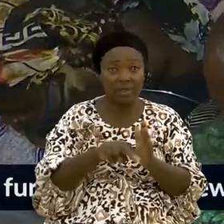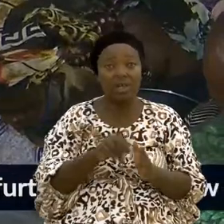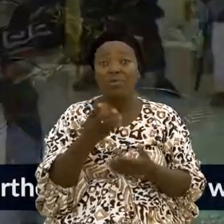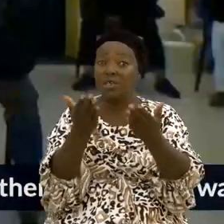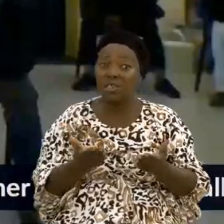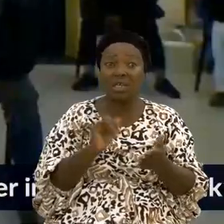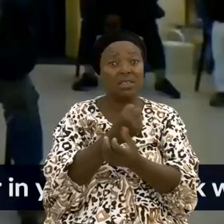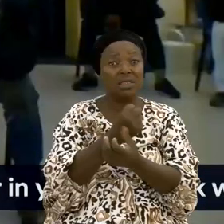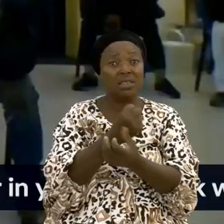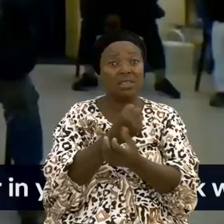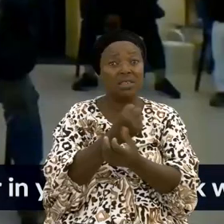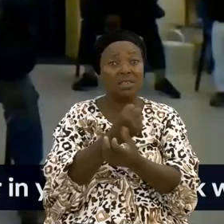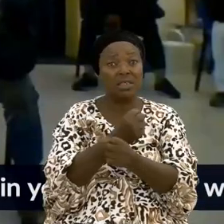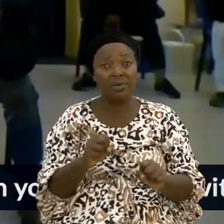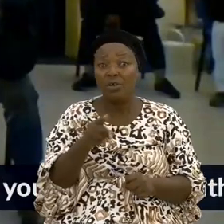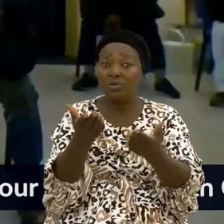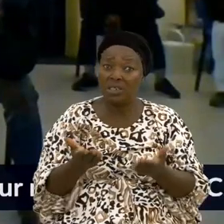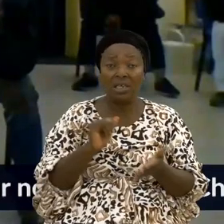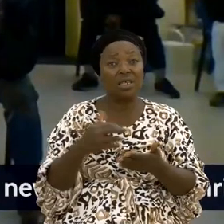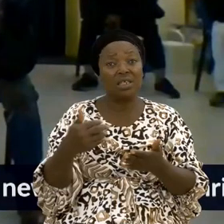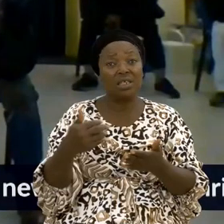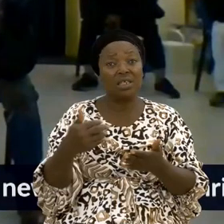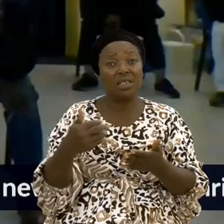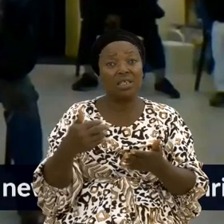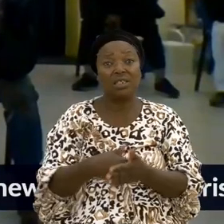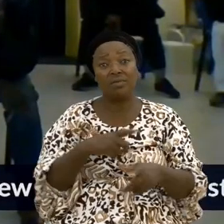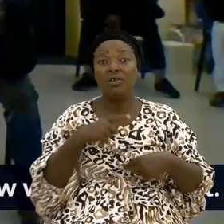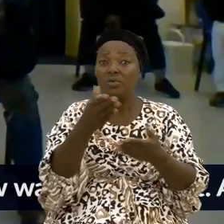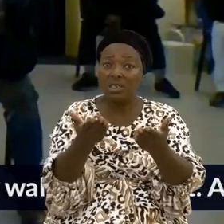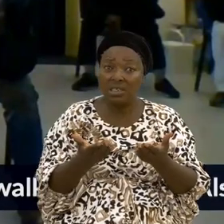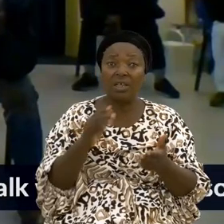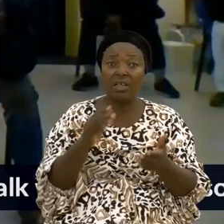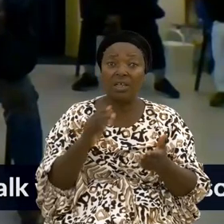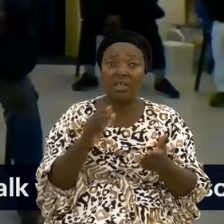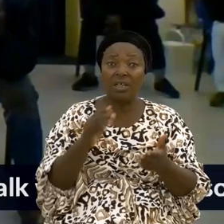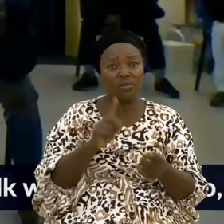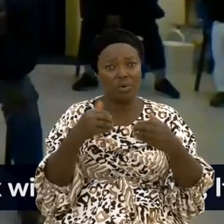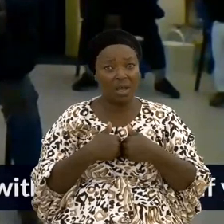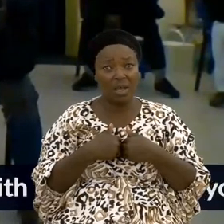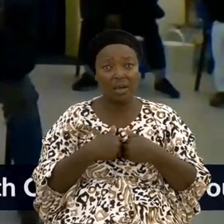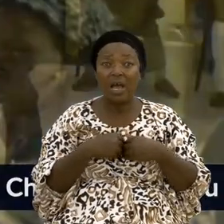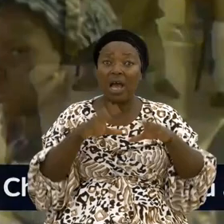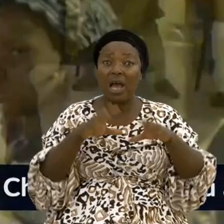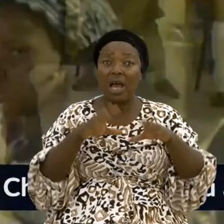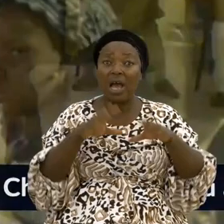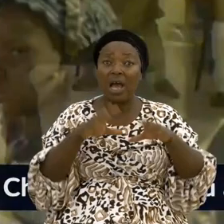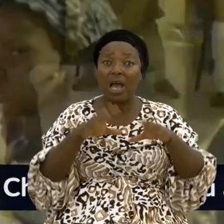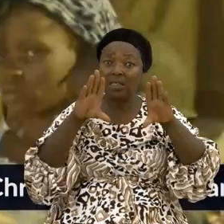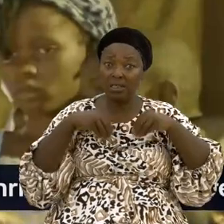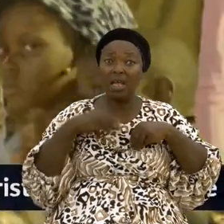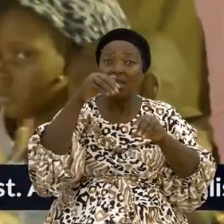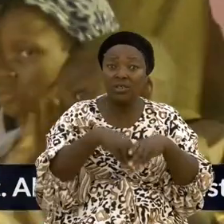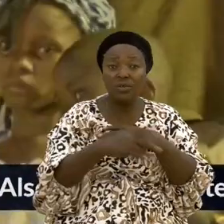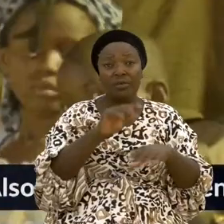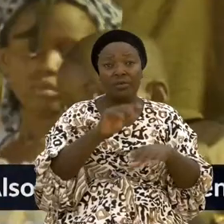salvation. You desire that new life. You desire to have adoption into the